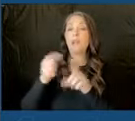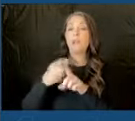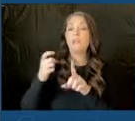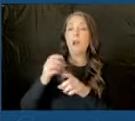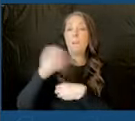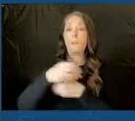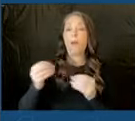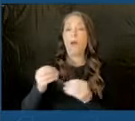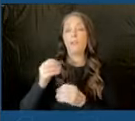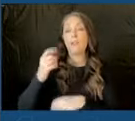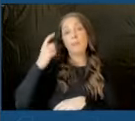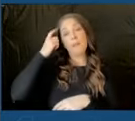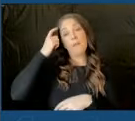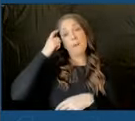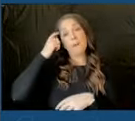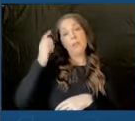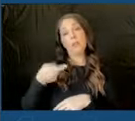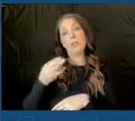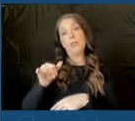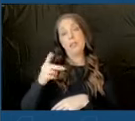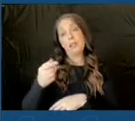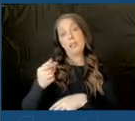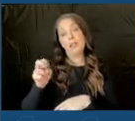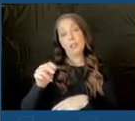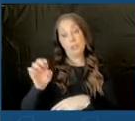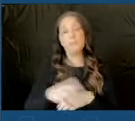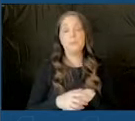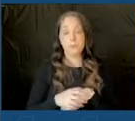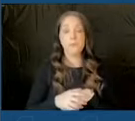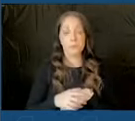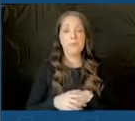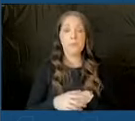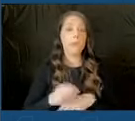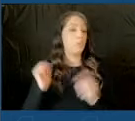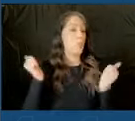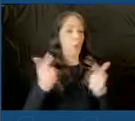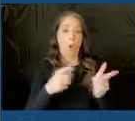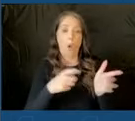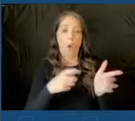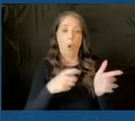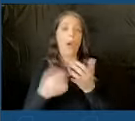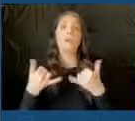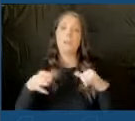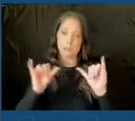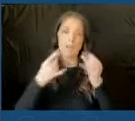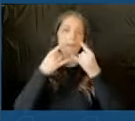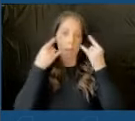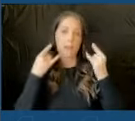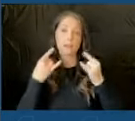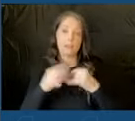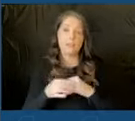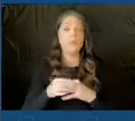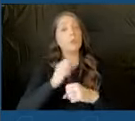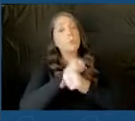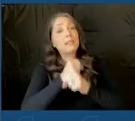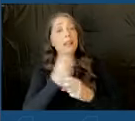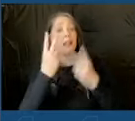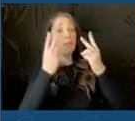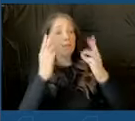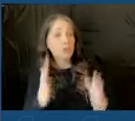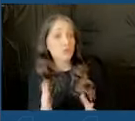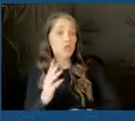masking is currently required. This is not a change, and we are retaining masking. This is to protect both visitors, patients, and